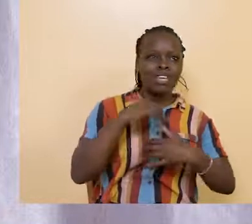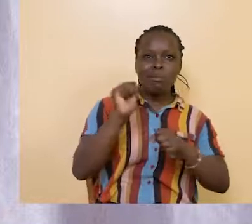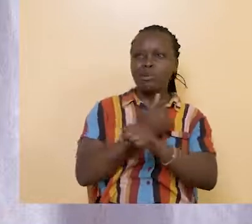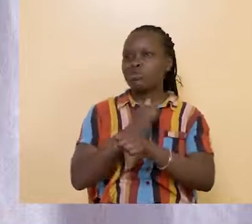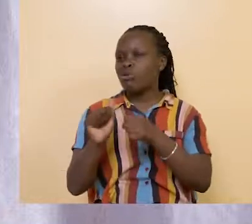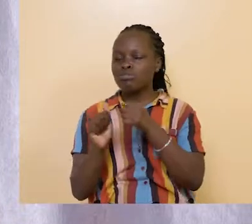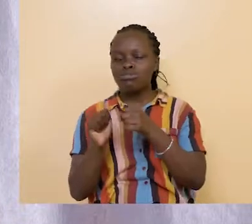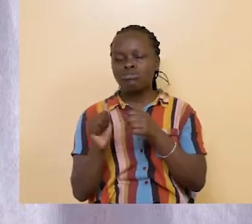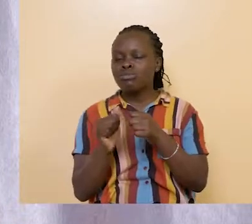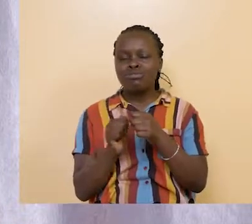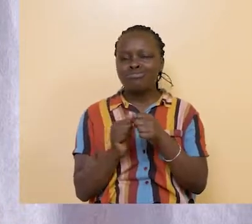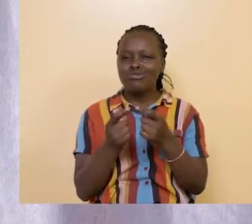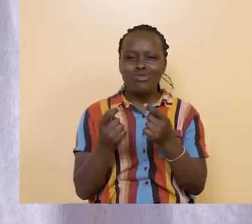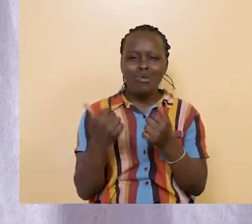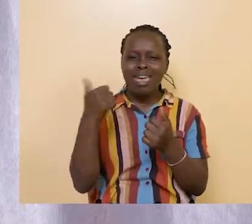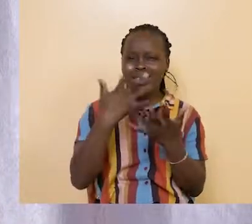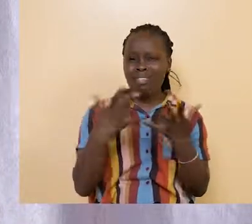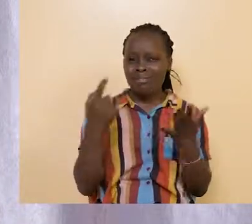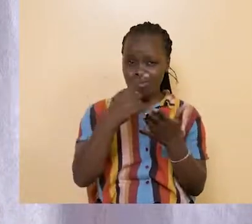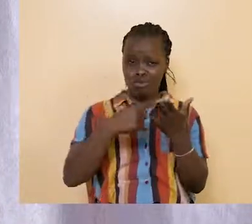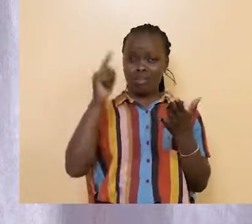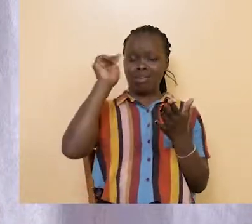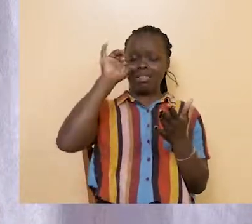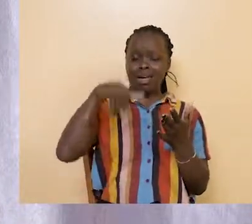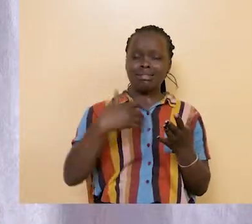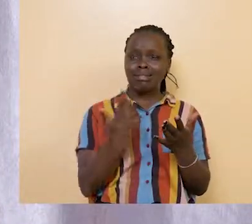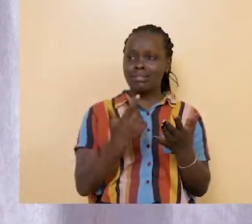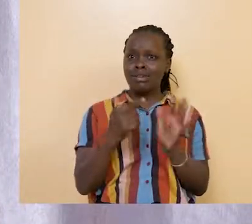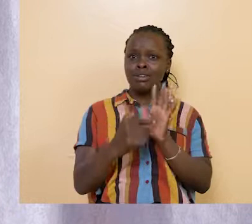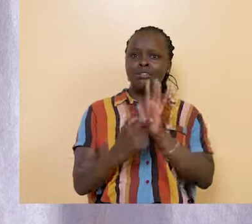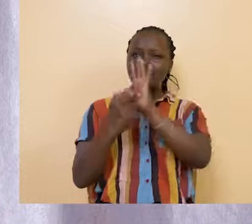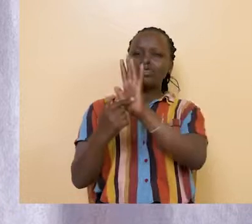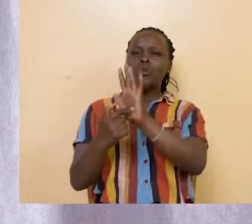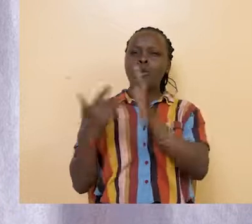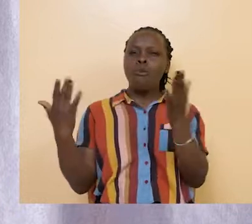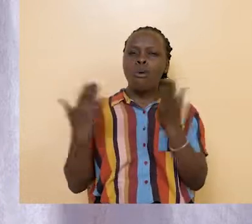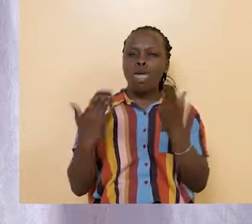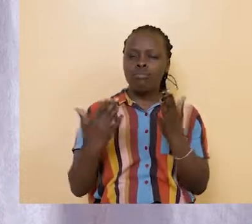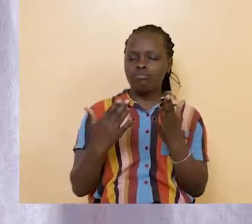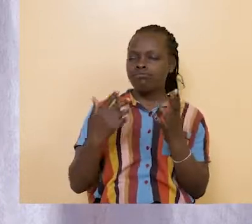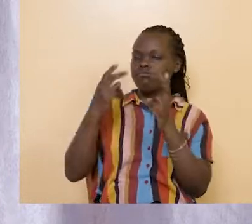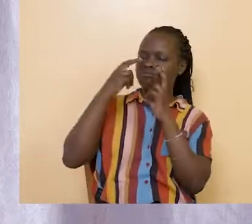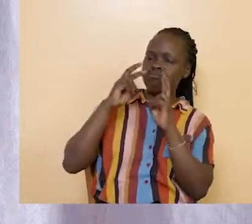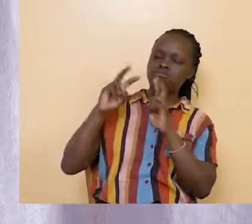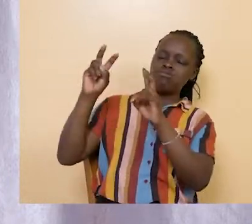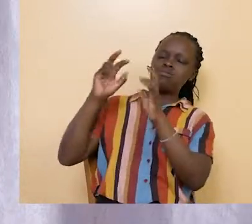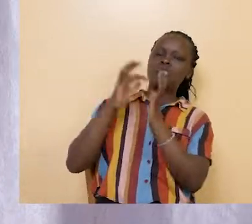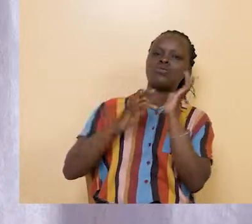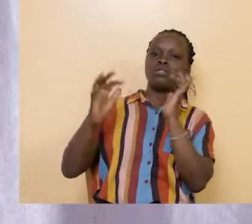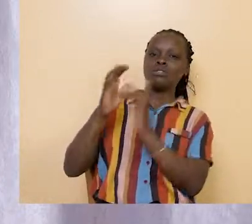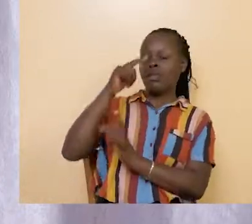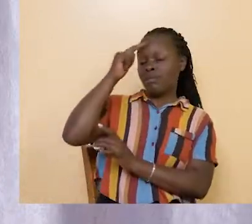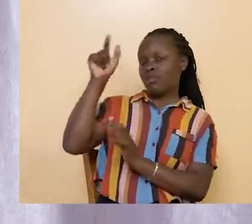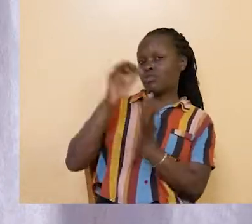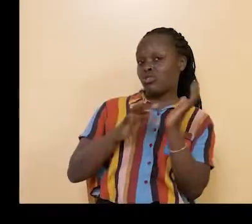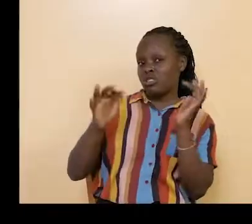to do anything right, then that must quickly point us towards beholding Jesus.